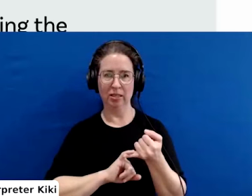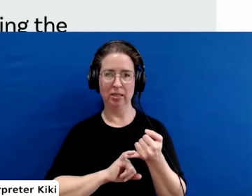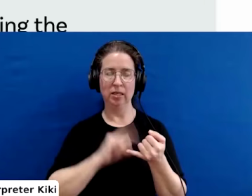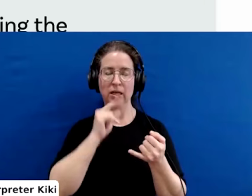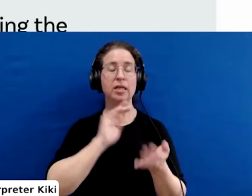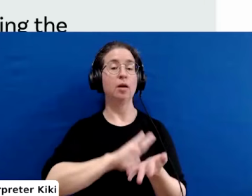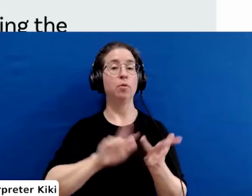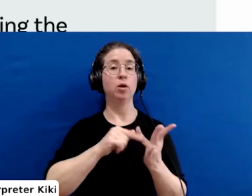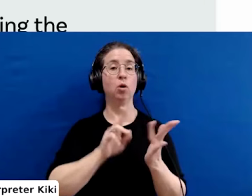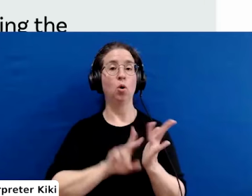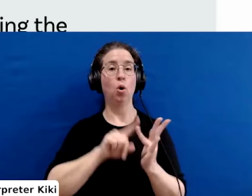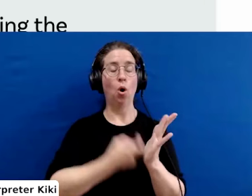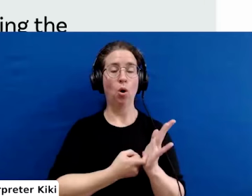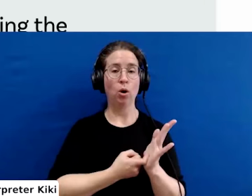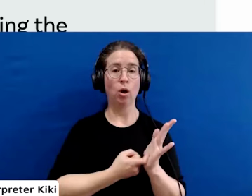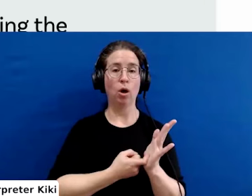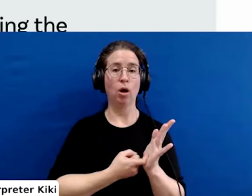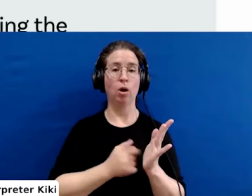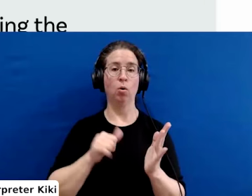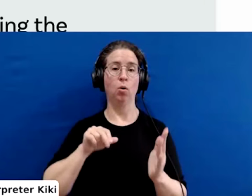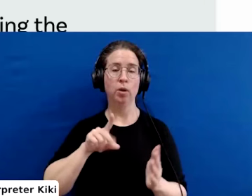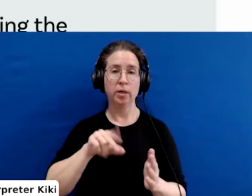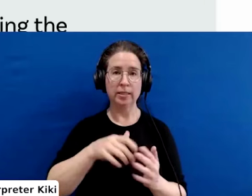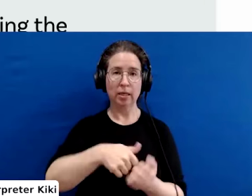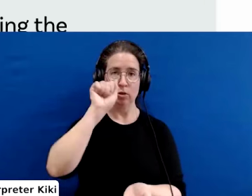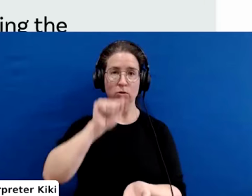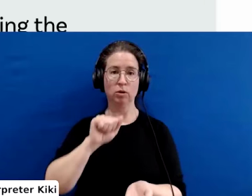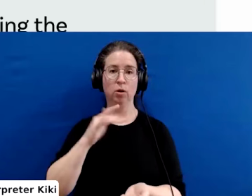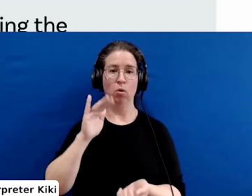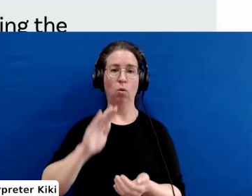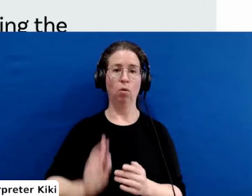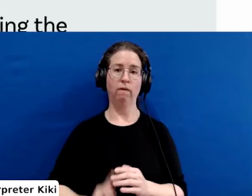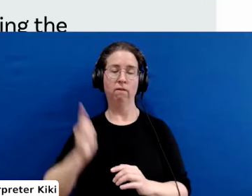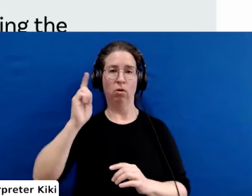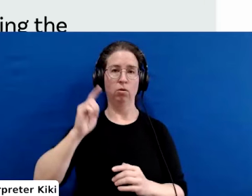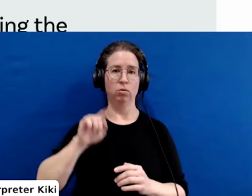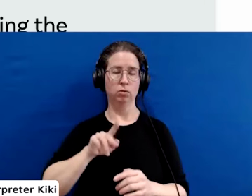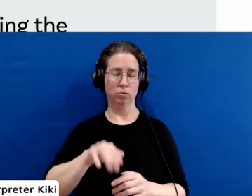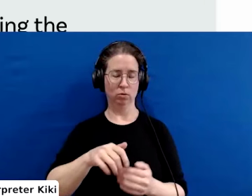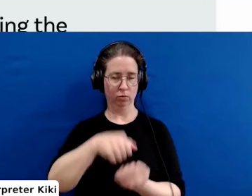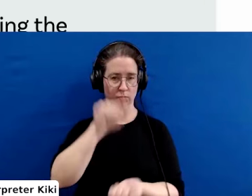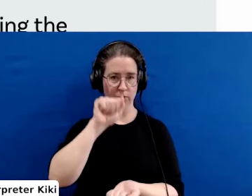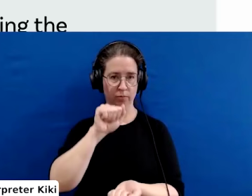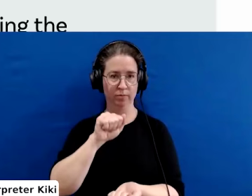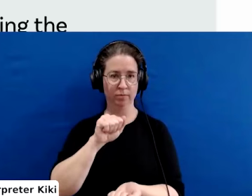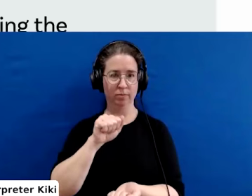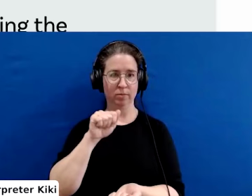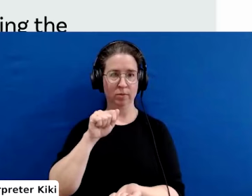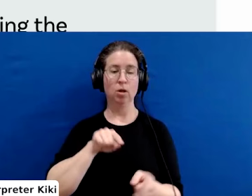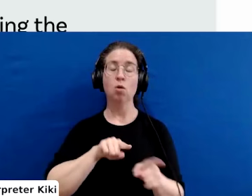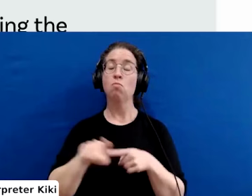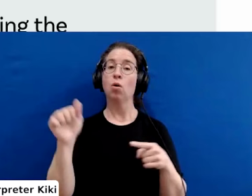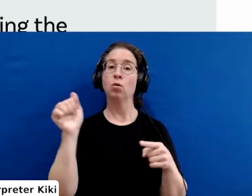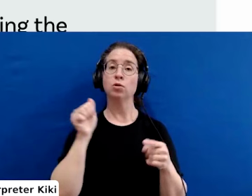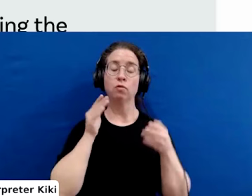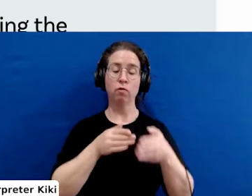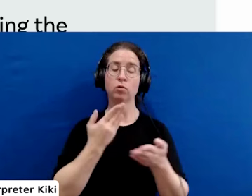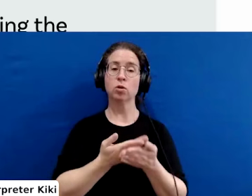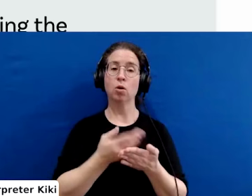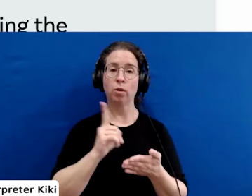and vertical double degrees. Priority will be given to the following STEM disciplines. So,